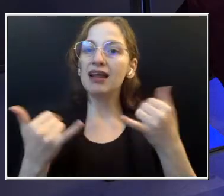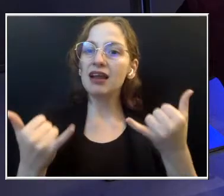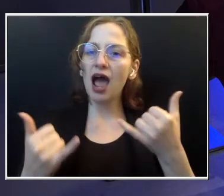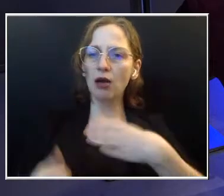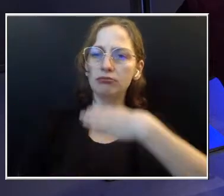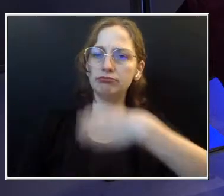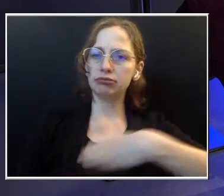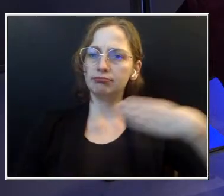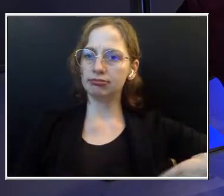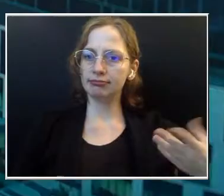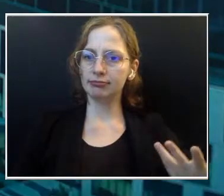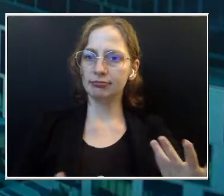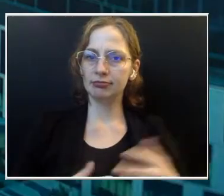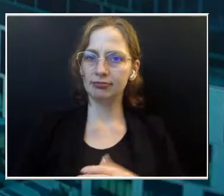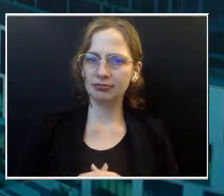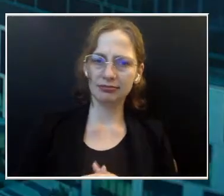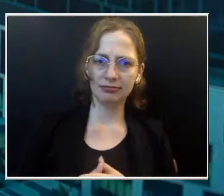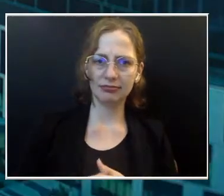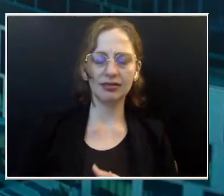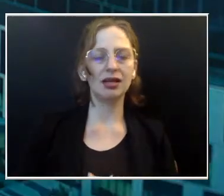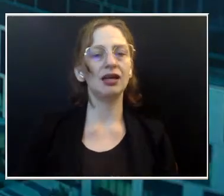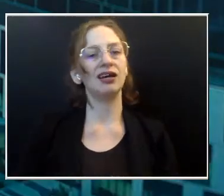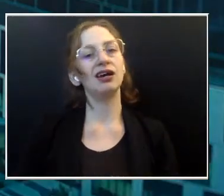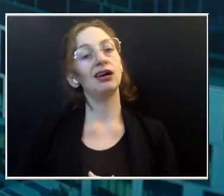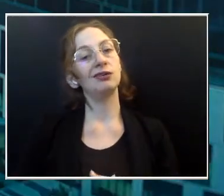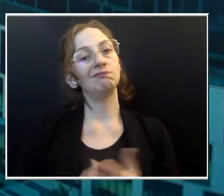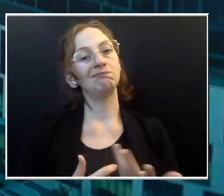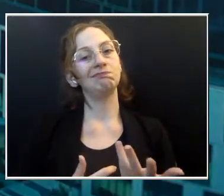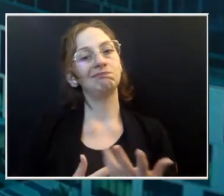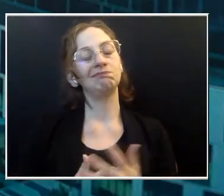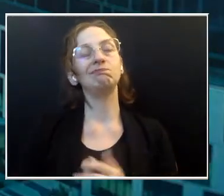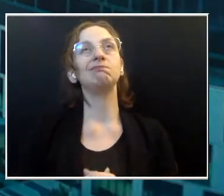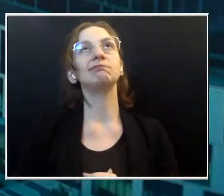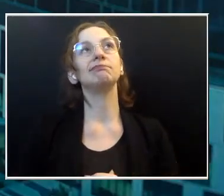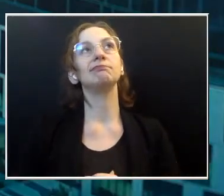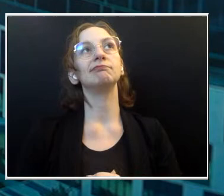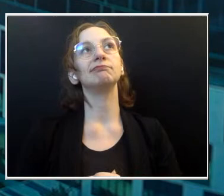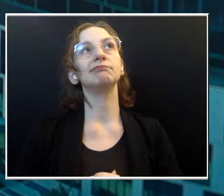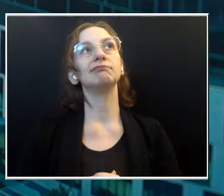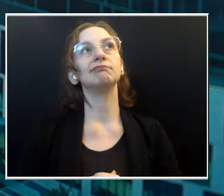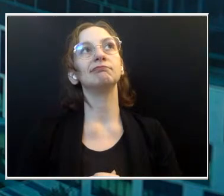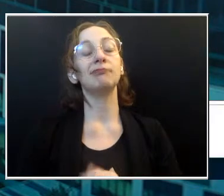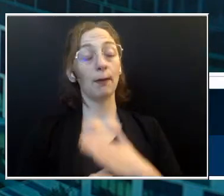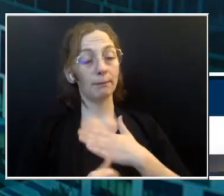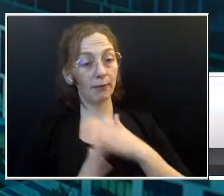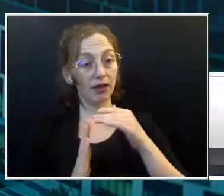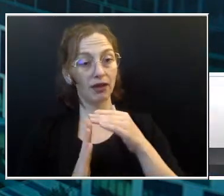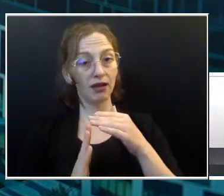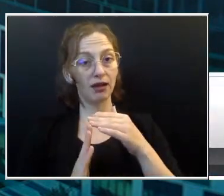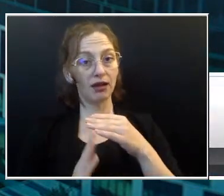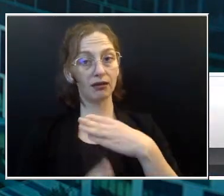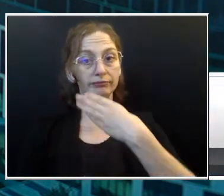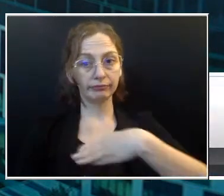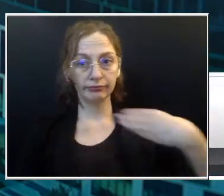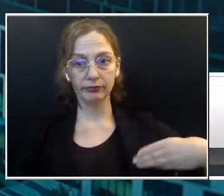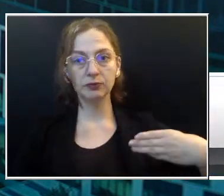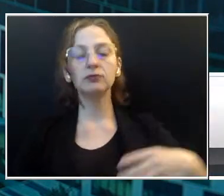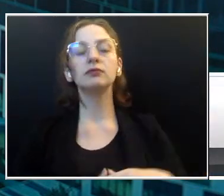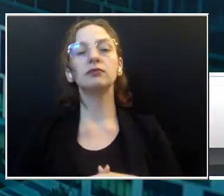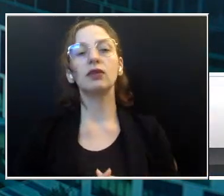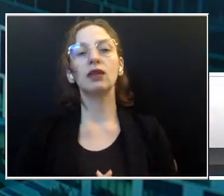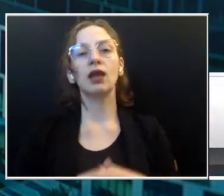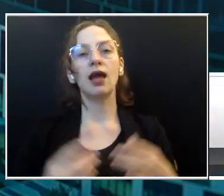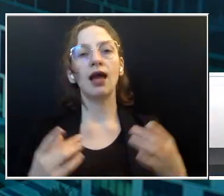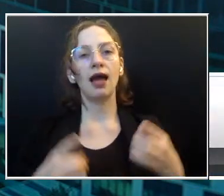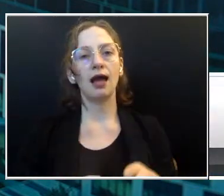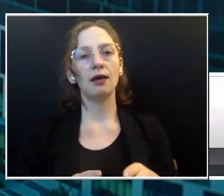with? Well, often when I got my my surgery, my double mastectomy at the Indian Creek campus,